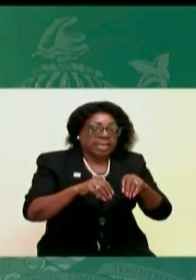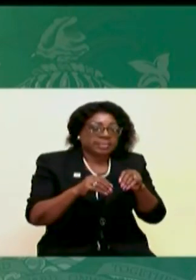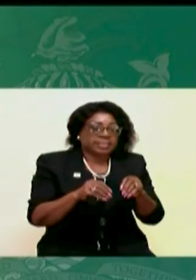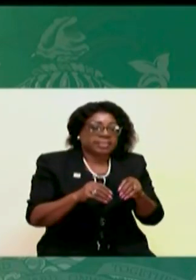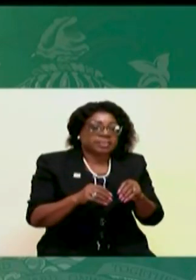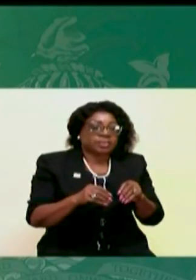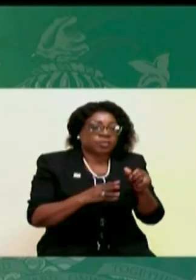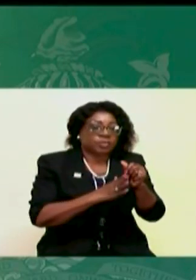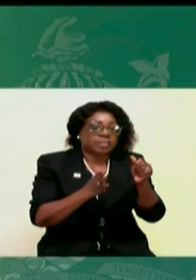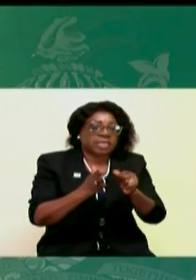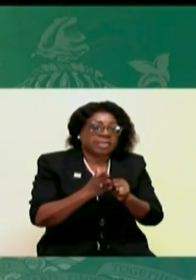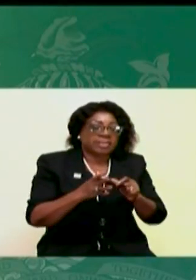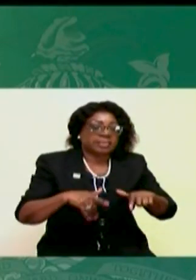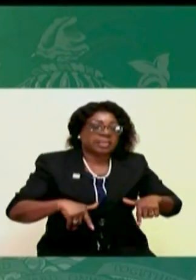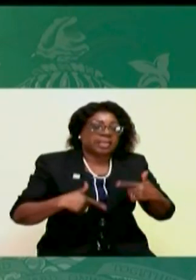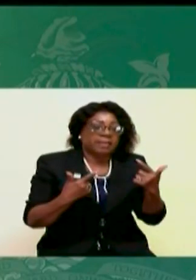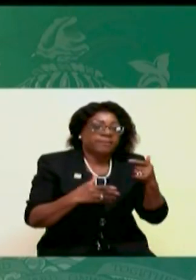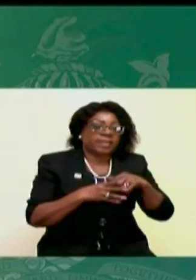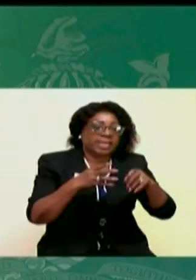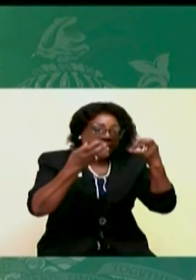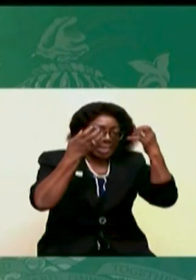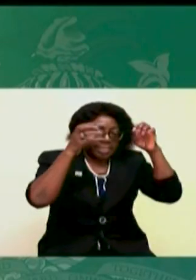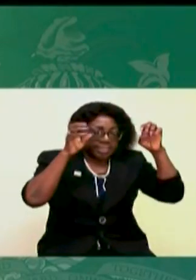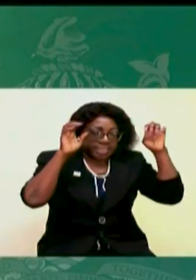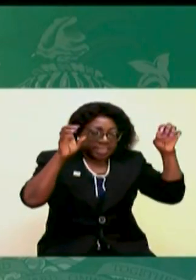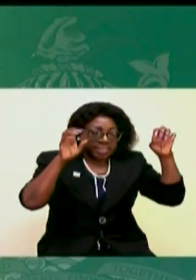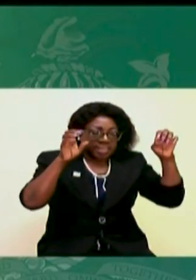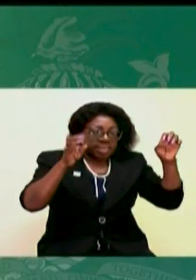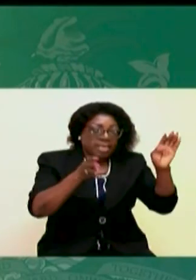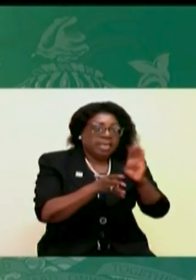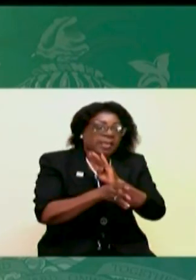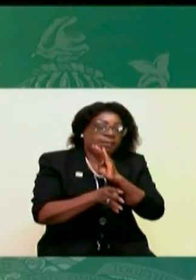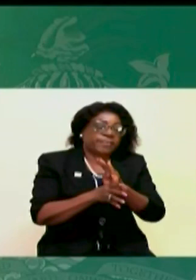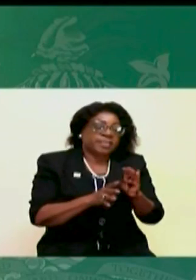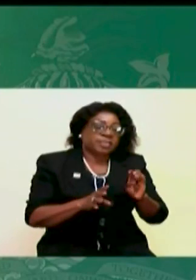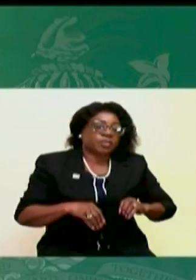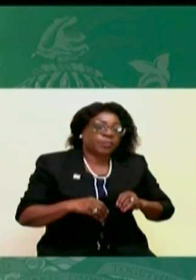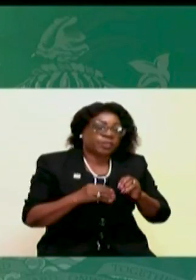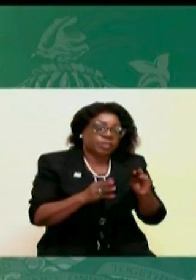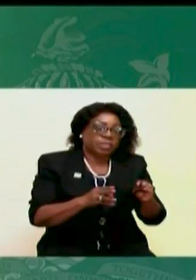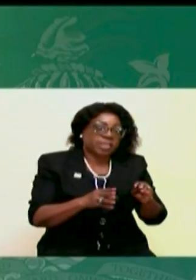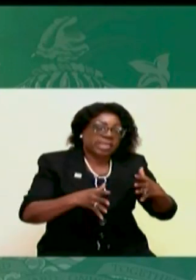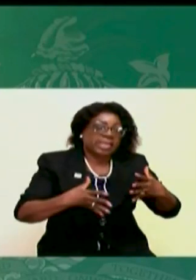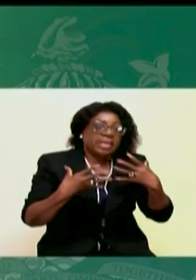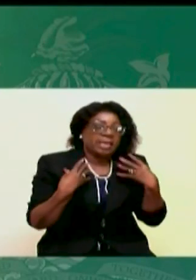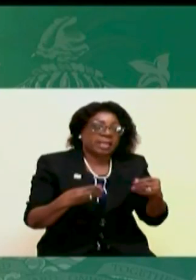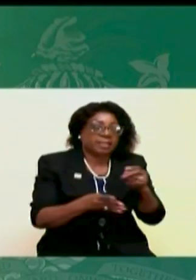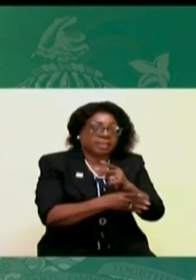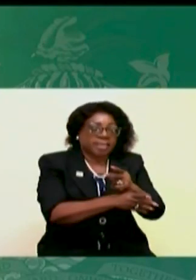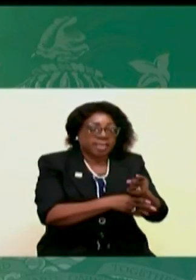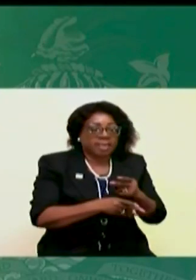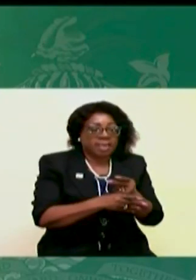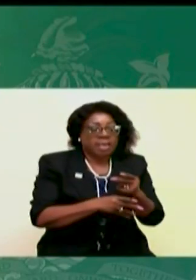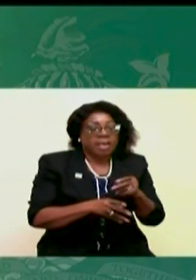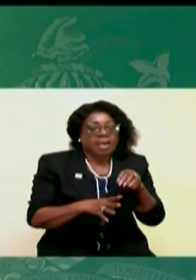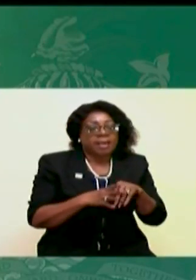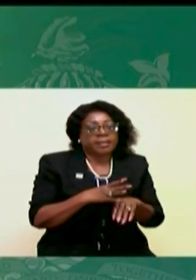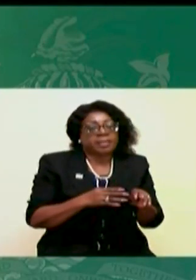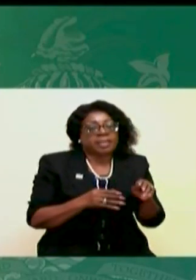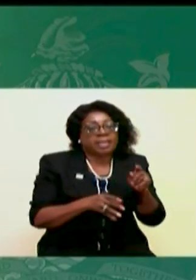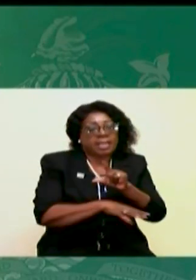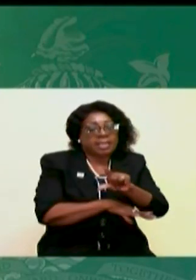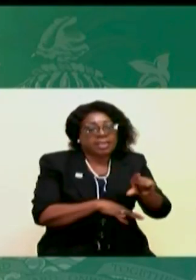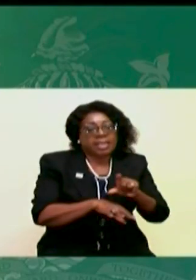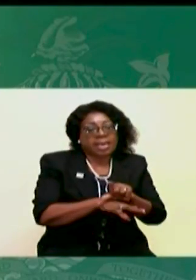in living, in education, in business opportunities, in healthcare, and definitely in